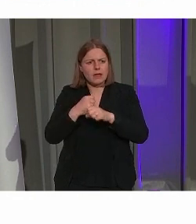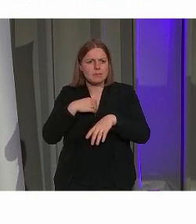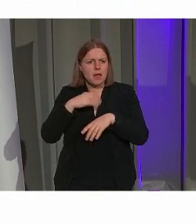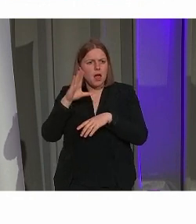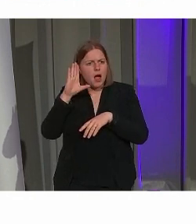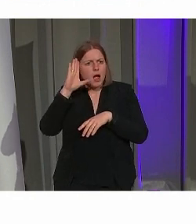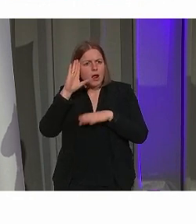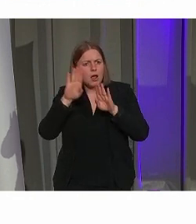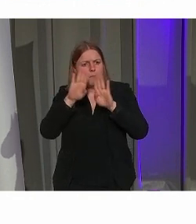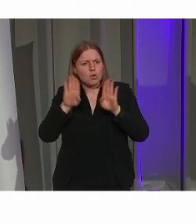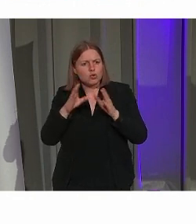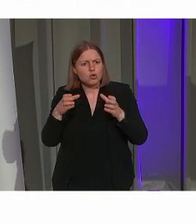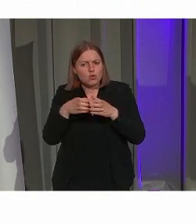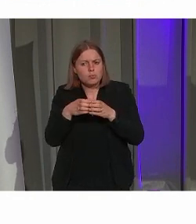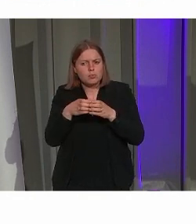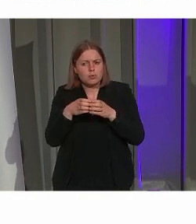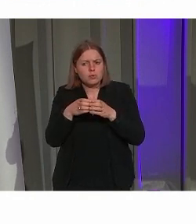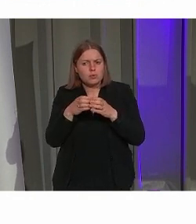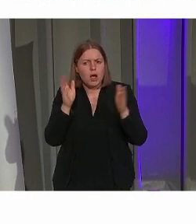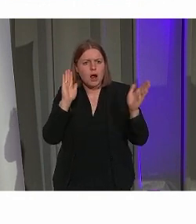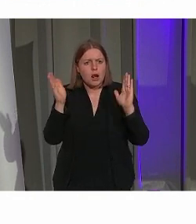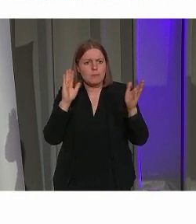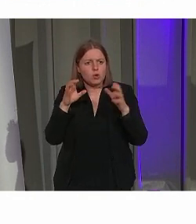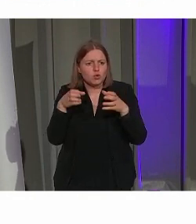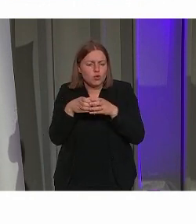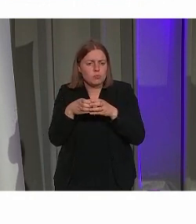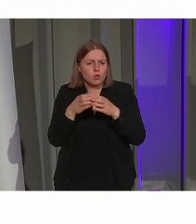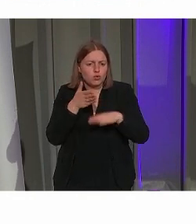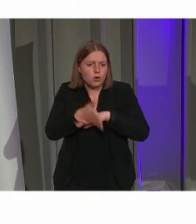at the end of last year, we had the